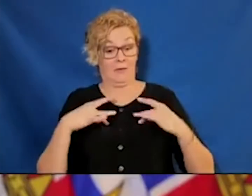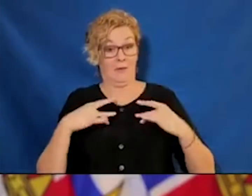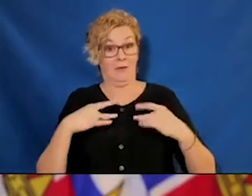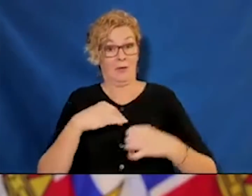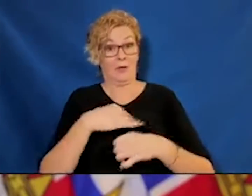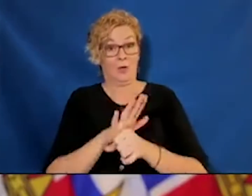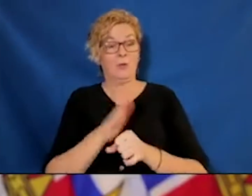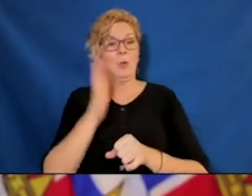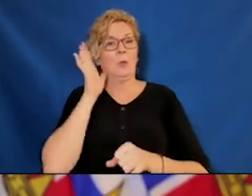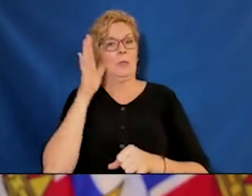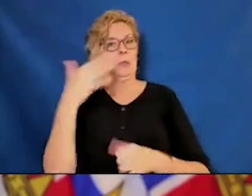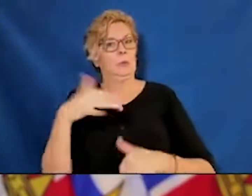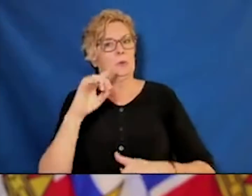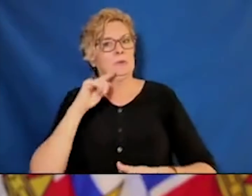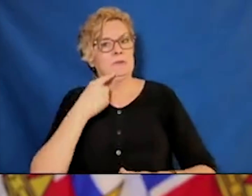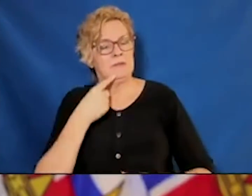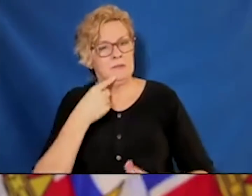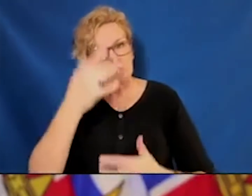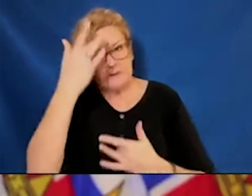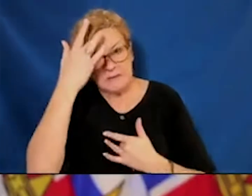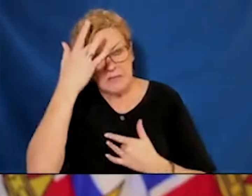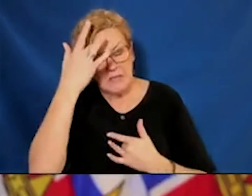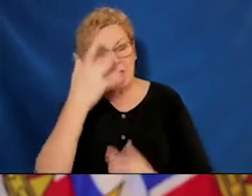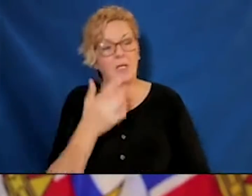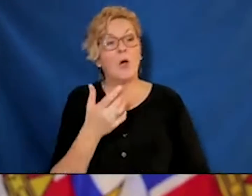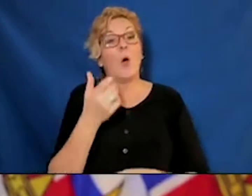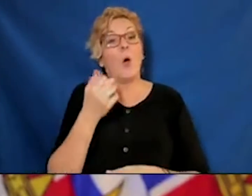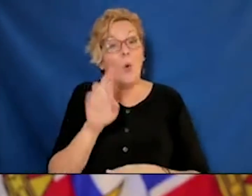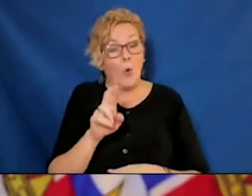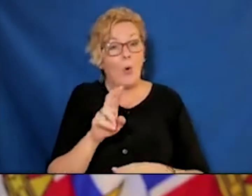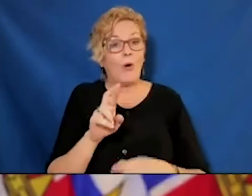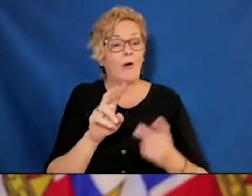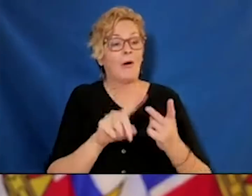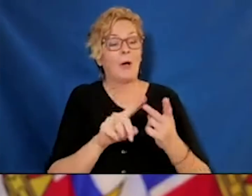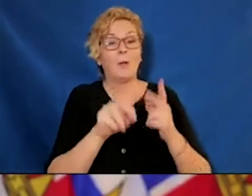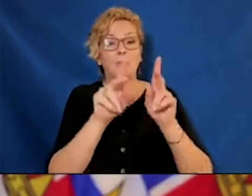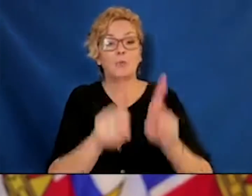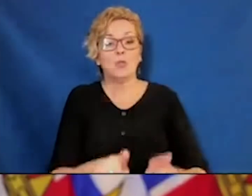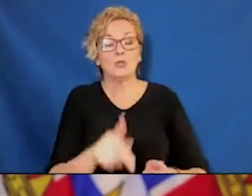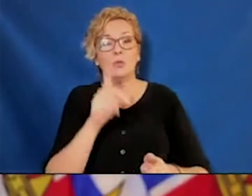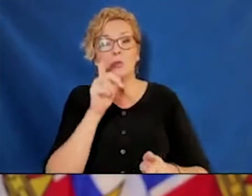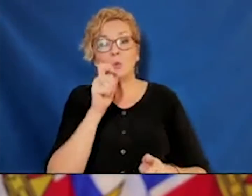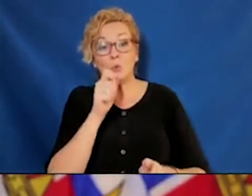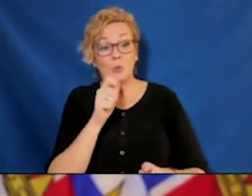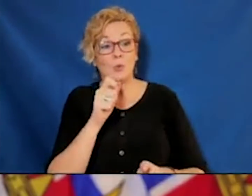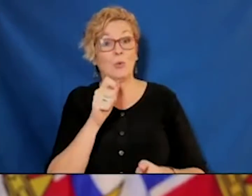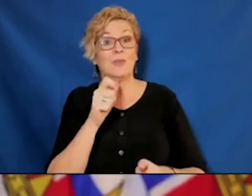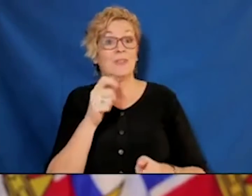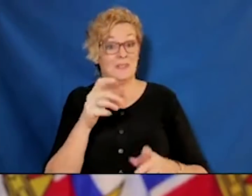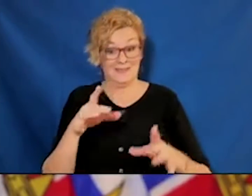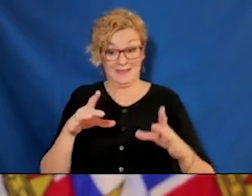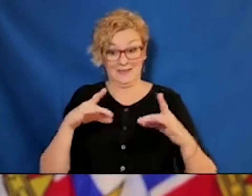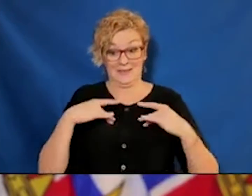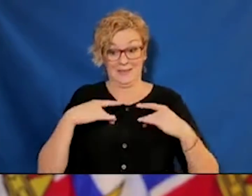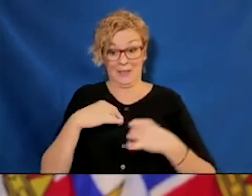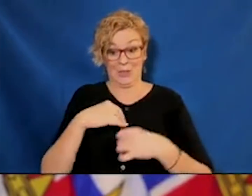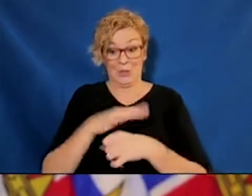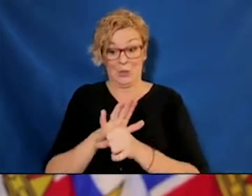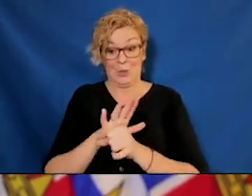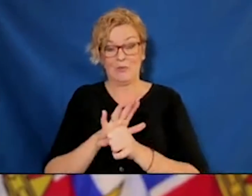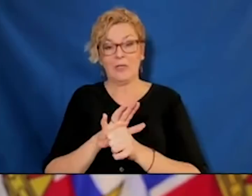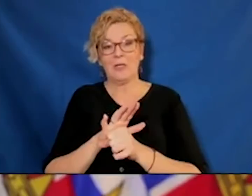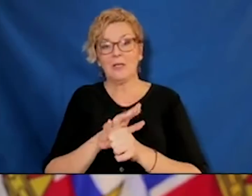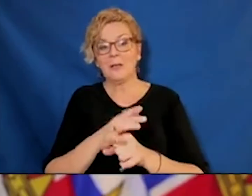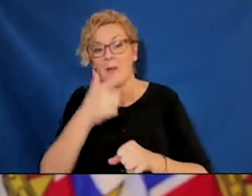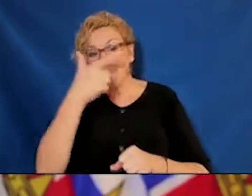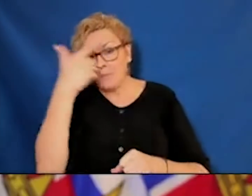their circumstances or activities make them more likely to be exposed or to potentially spread the virus. And that